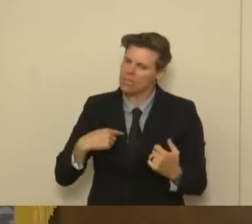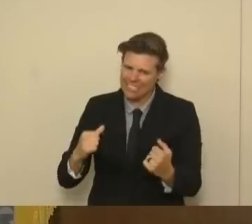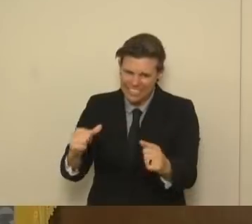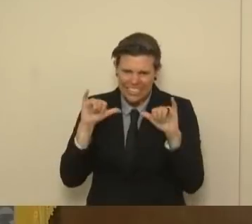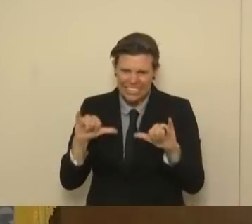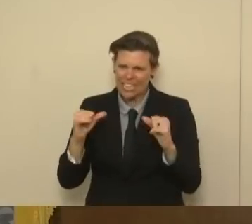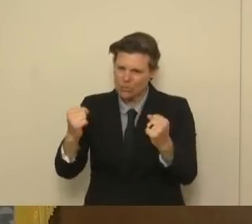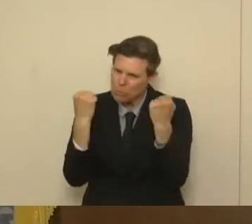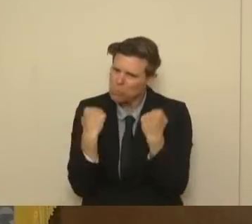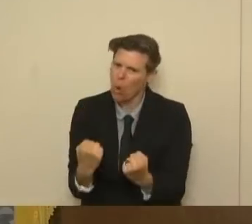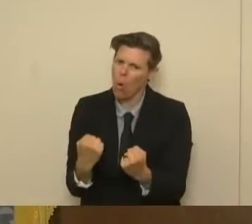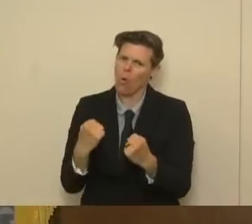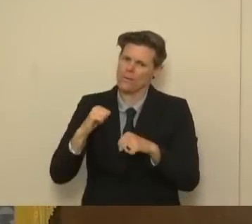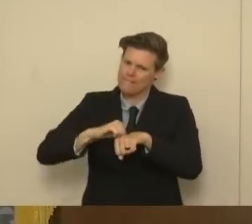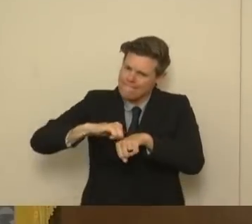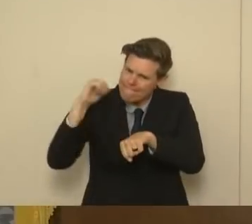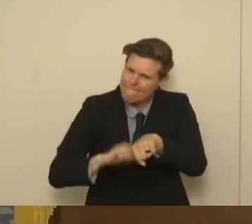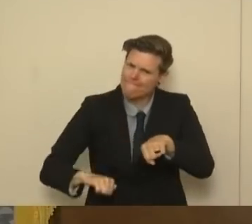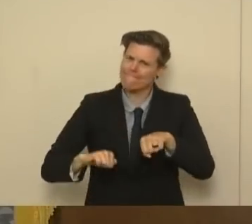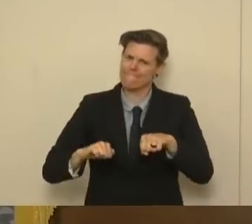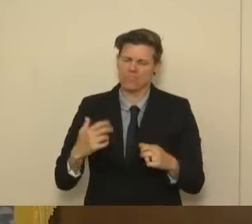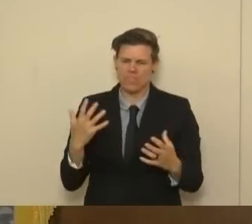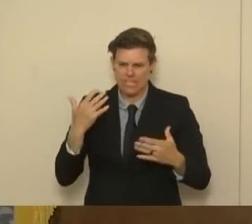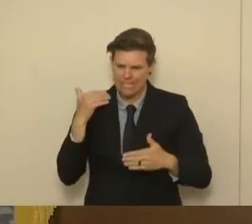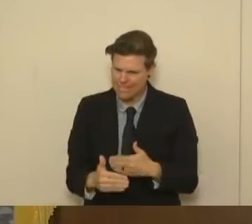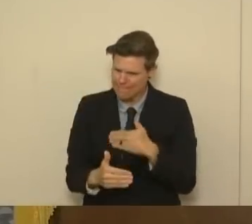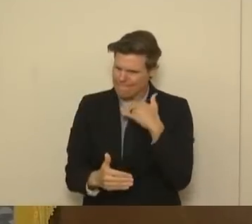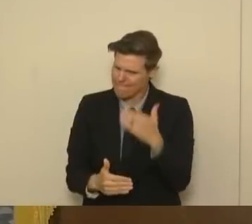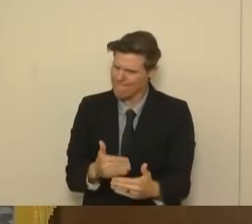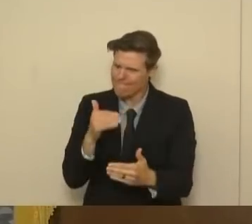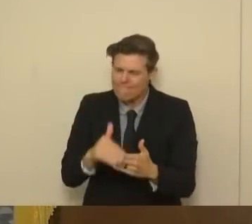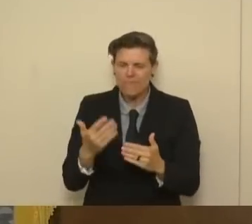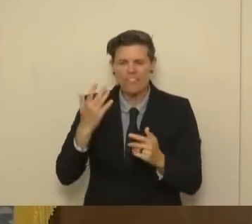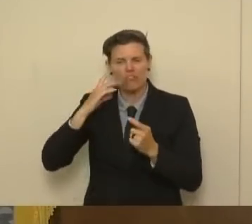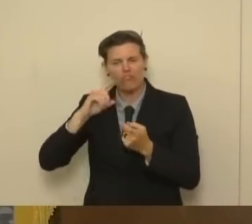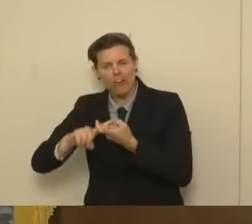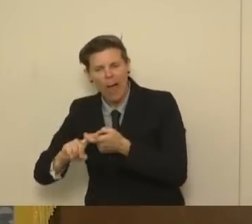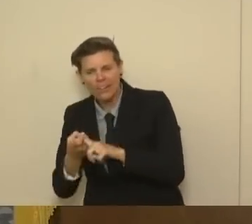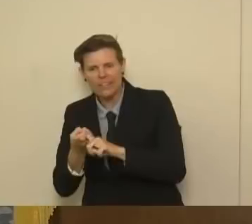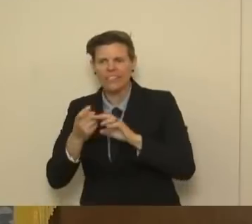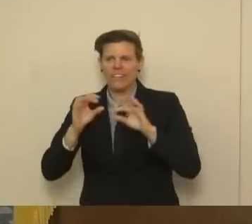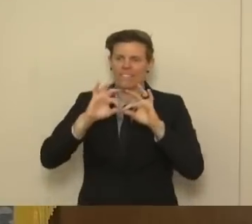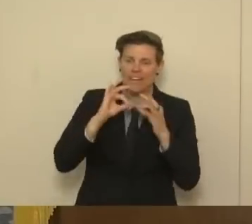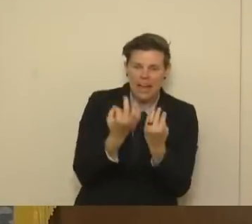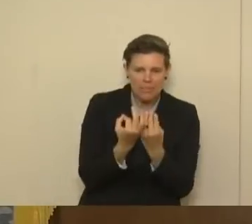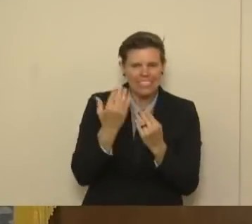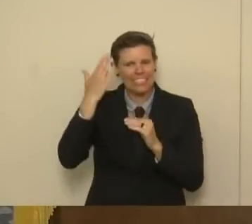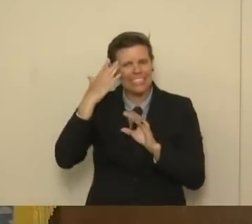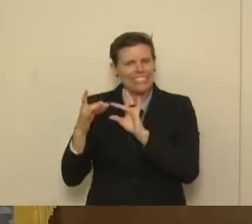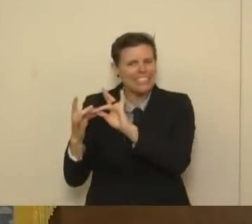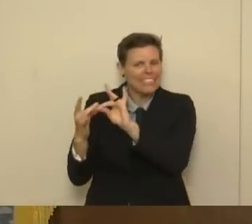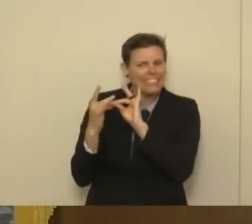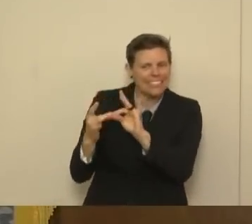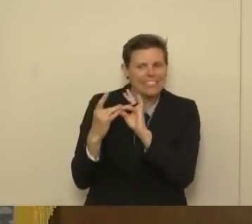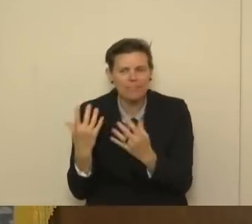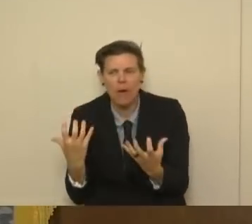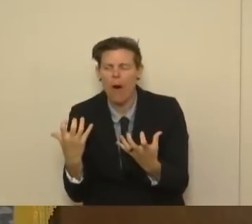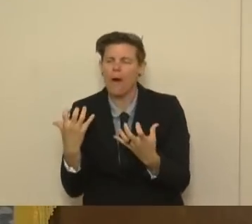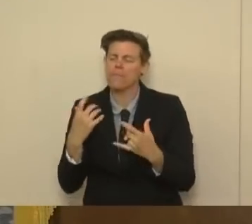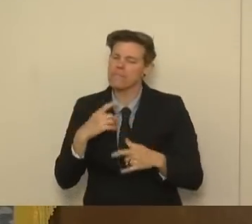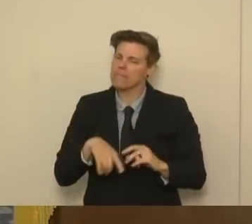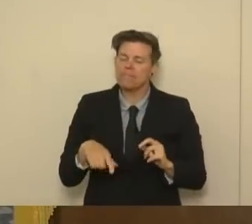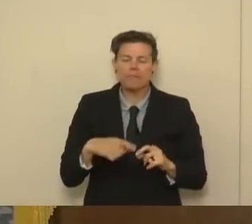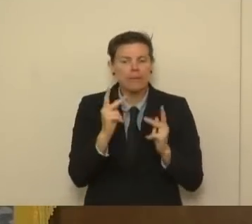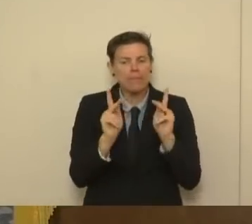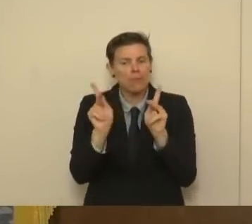And every time, right, we lose someone, we mourn that as a country. We lose somebody in the United